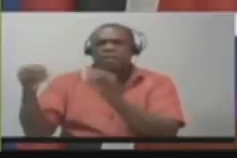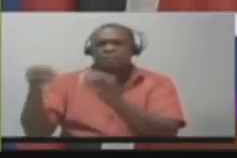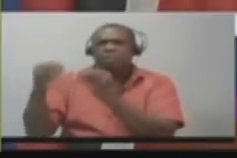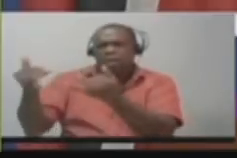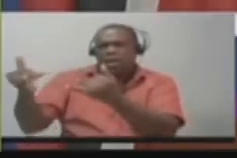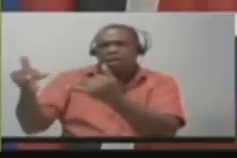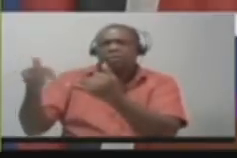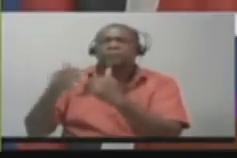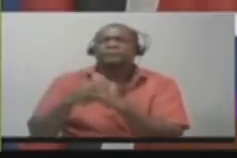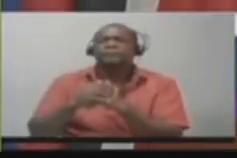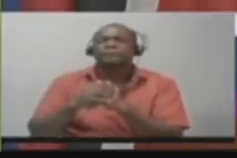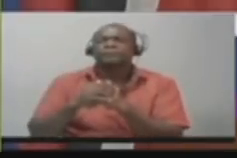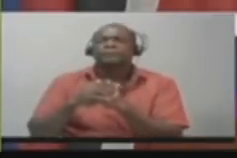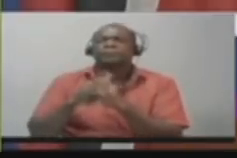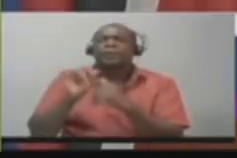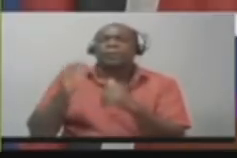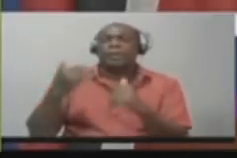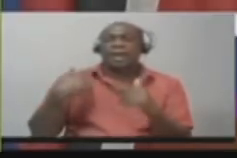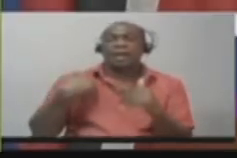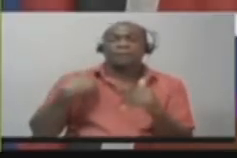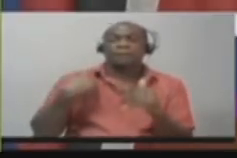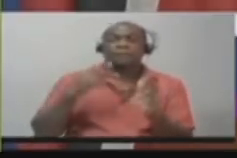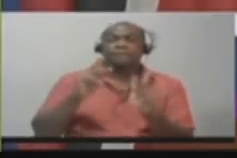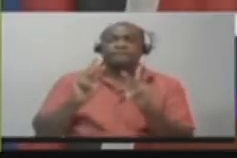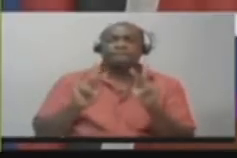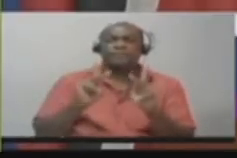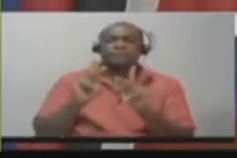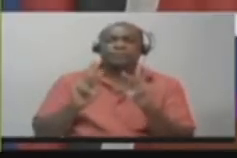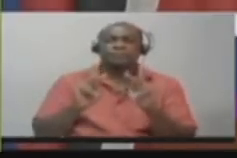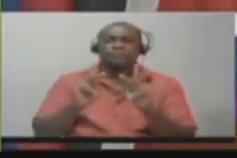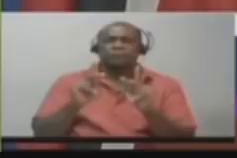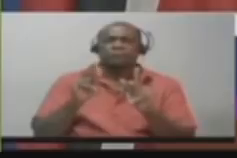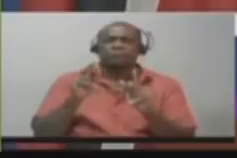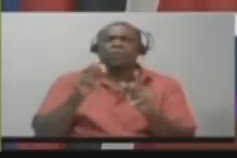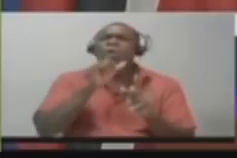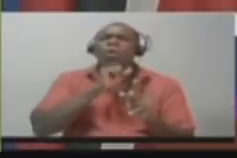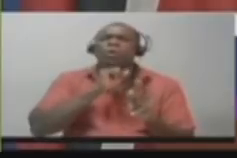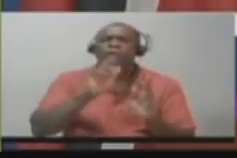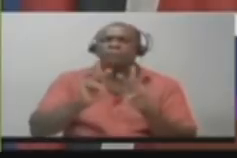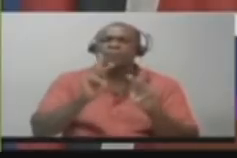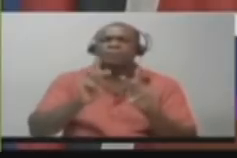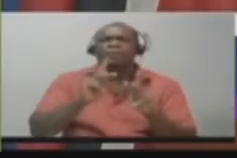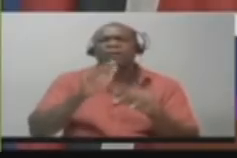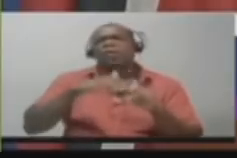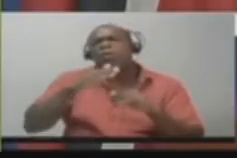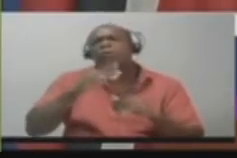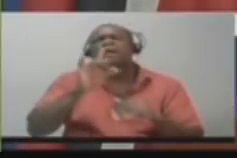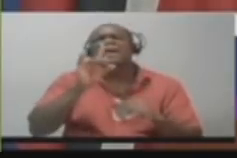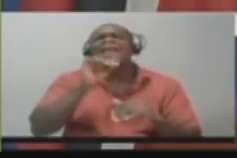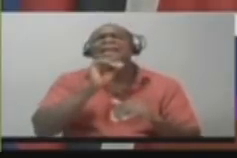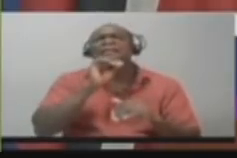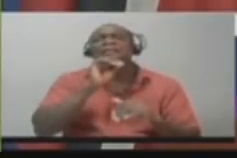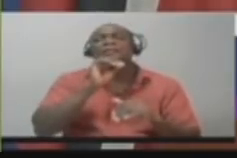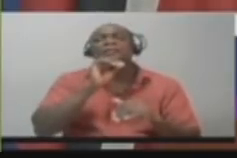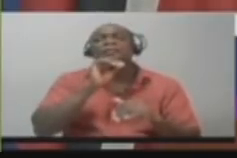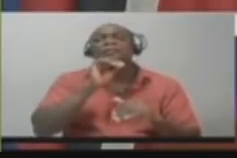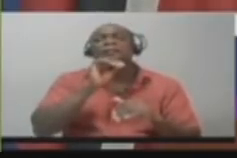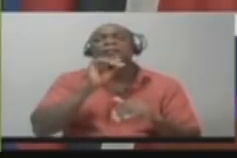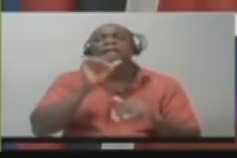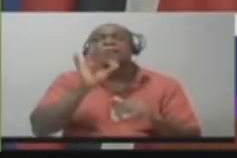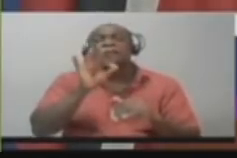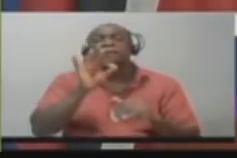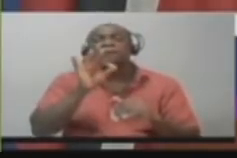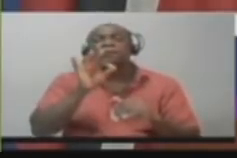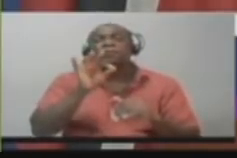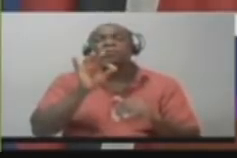population of people being infected who are a higher age group, for example, people over 80, if you get infected in that group, your death rate in that